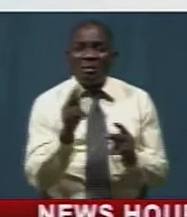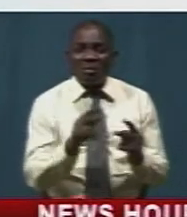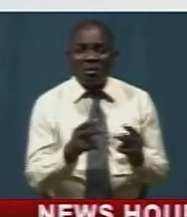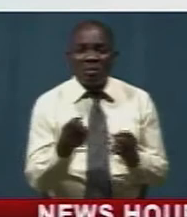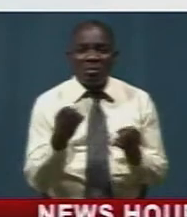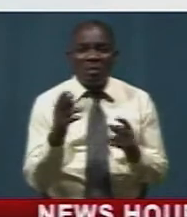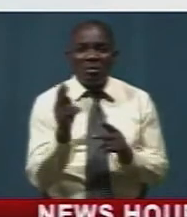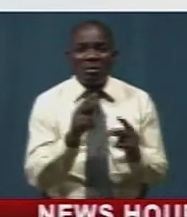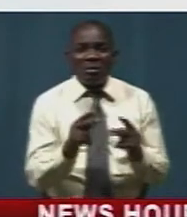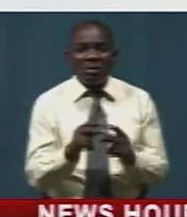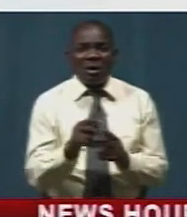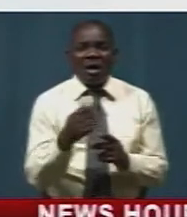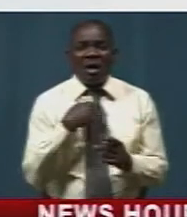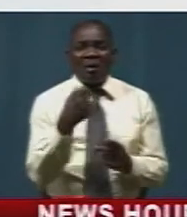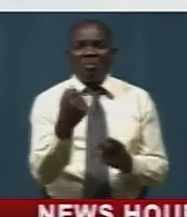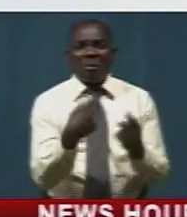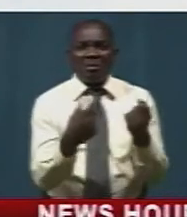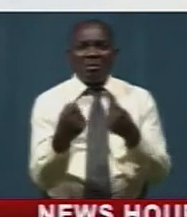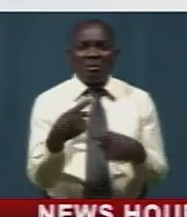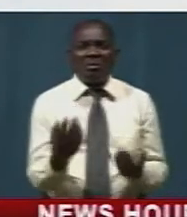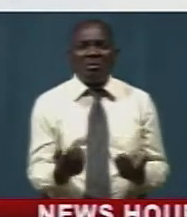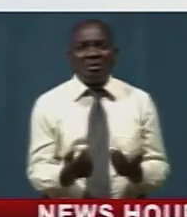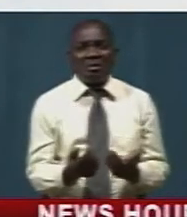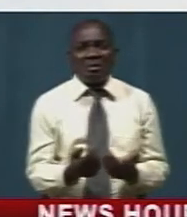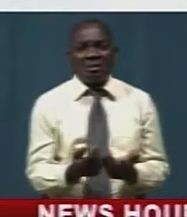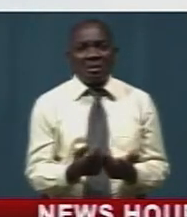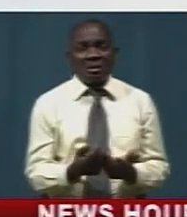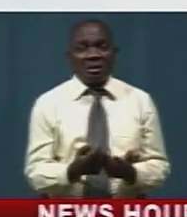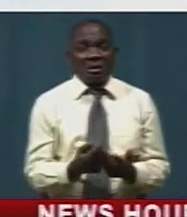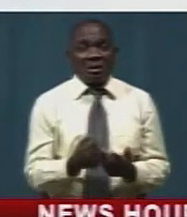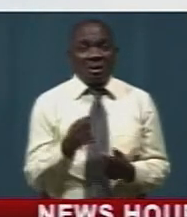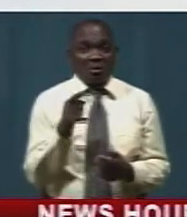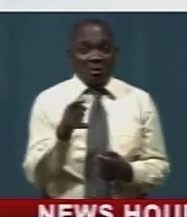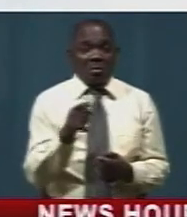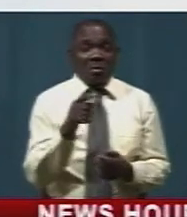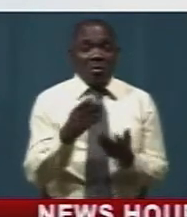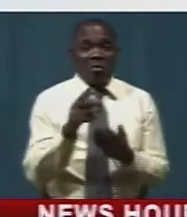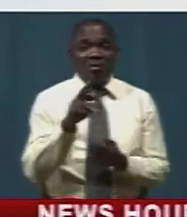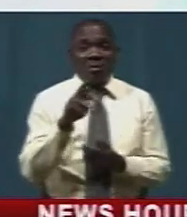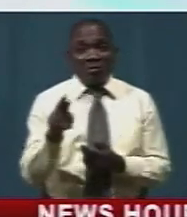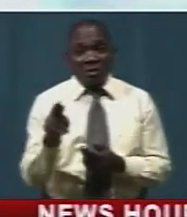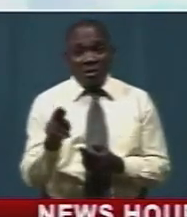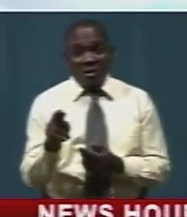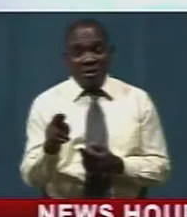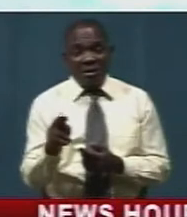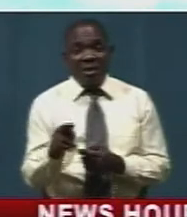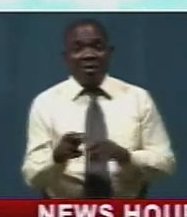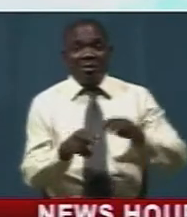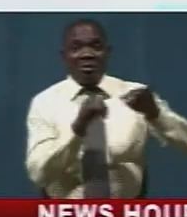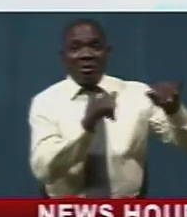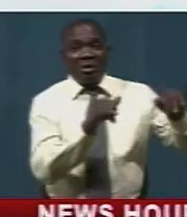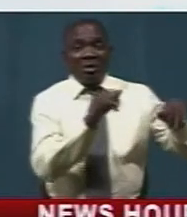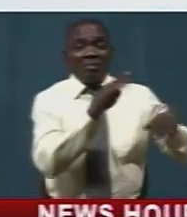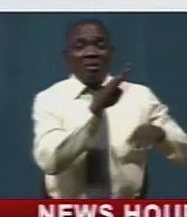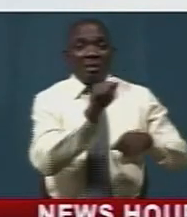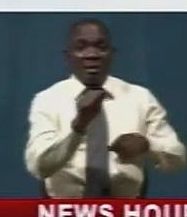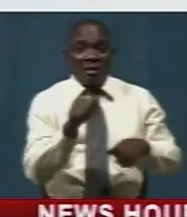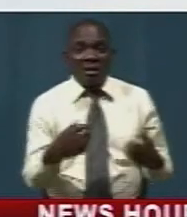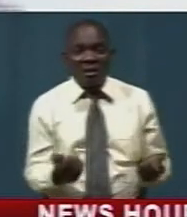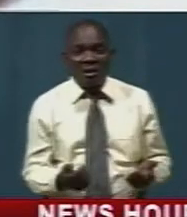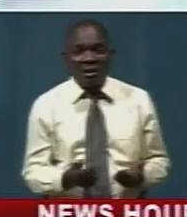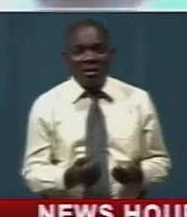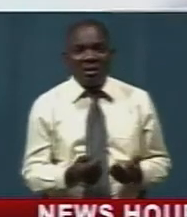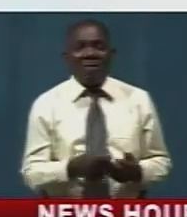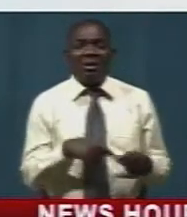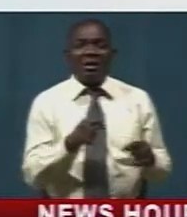population were questioned about their citizenship. And so if you came from Volta region and you were saying Bronga Hafu region or somewhere,